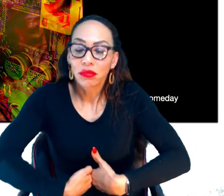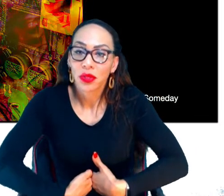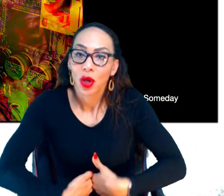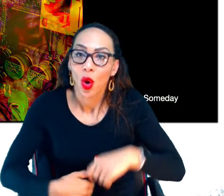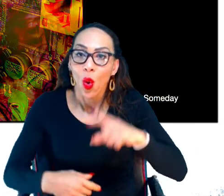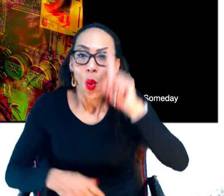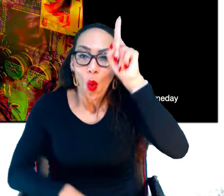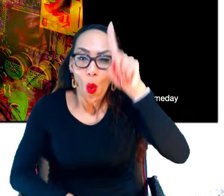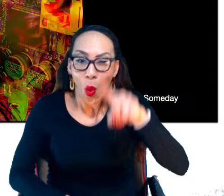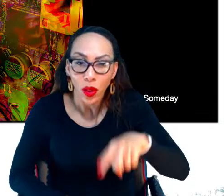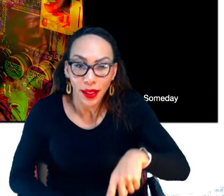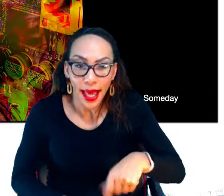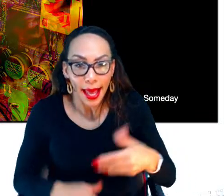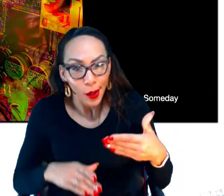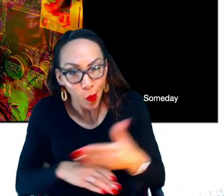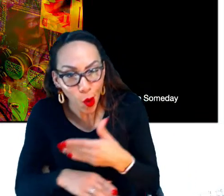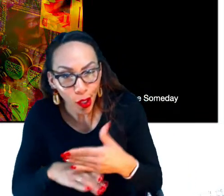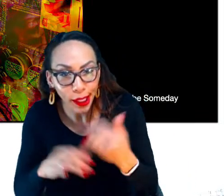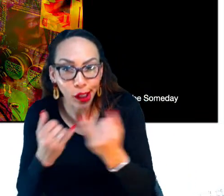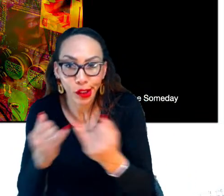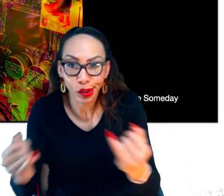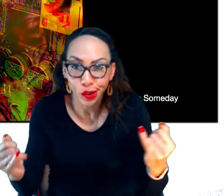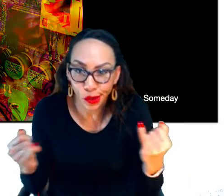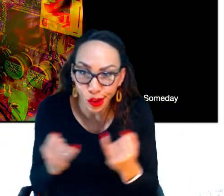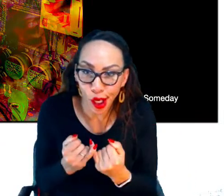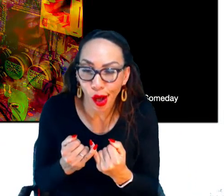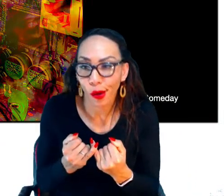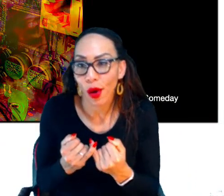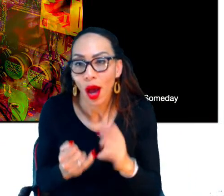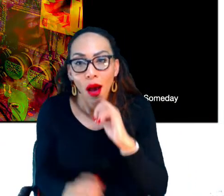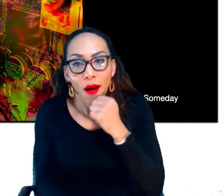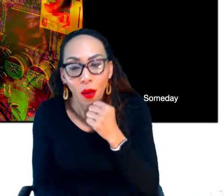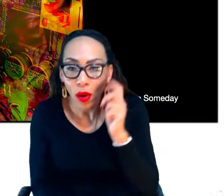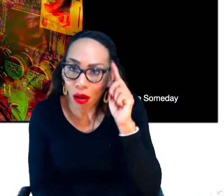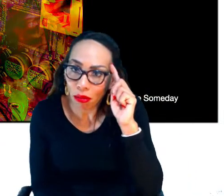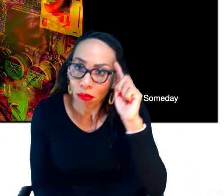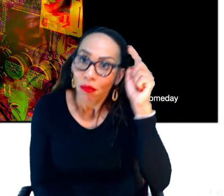go, well, that seems to work, that,